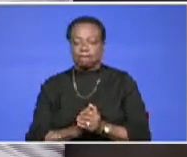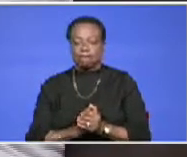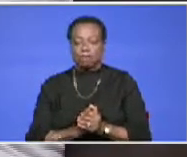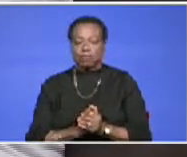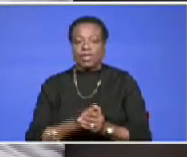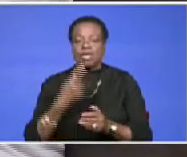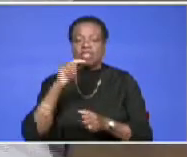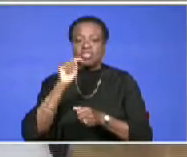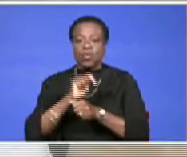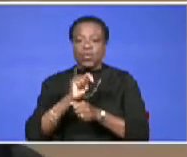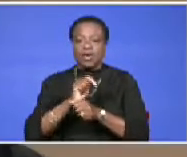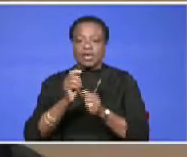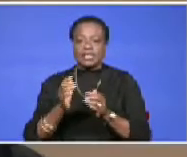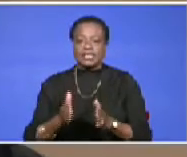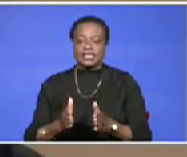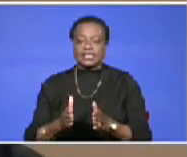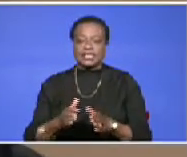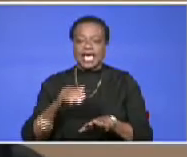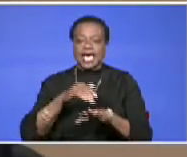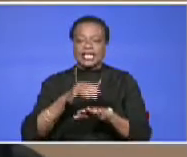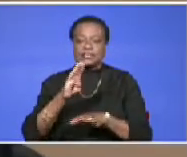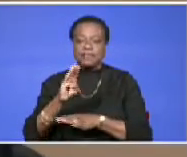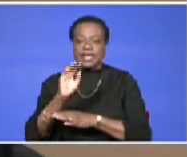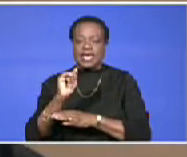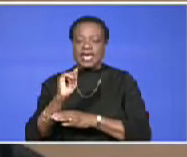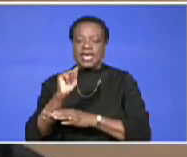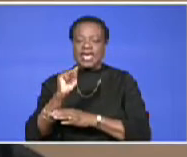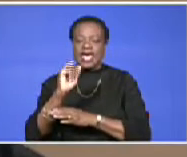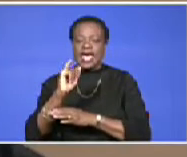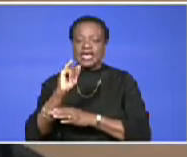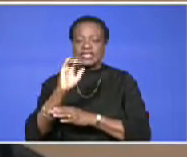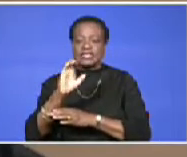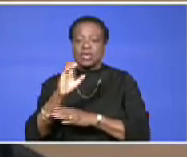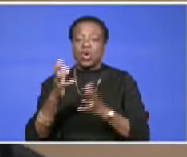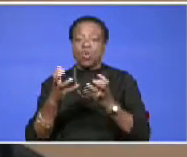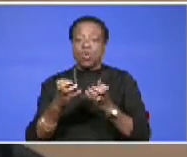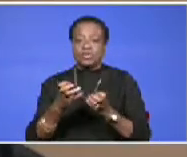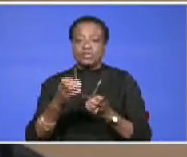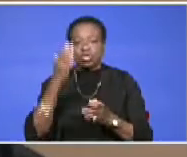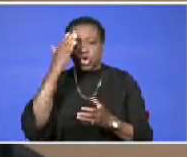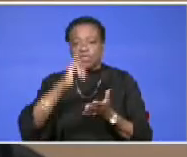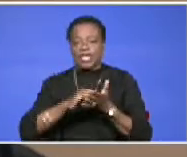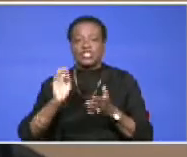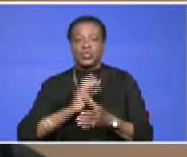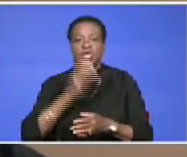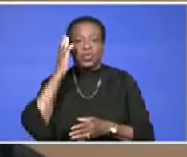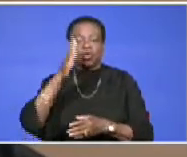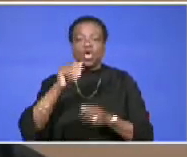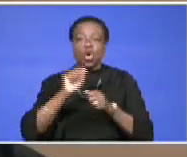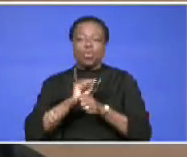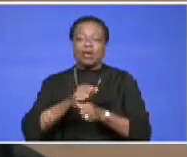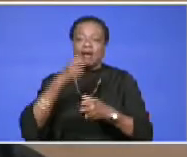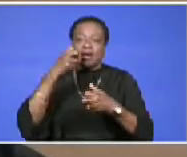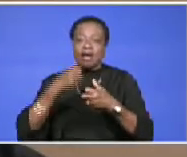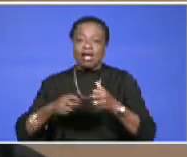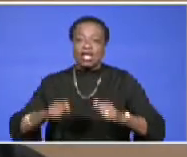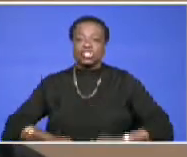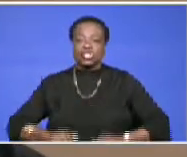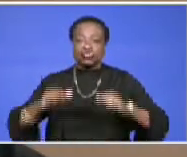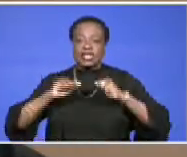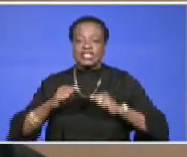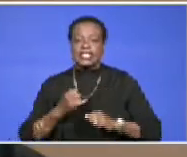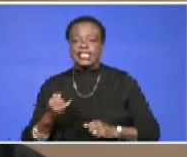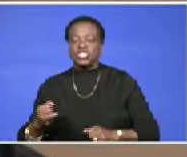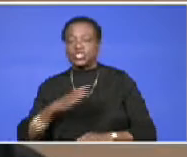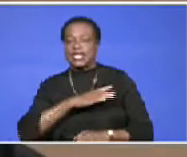The workers at BAIC, we want them to know that we're going to work hard to address their issues and their concerns. As